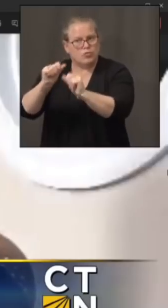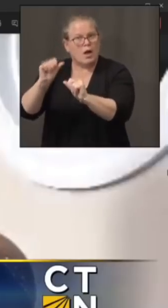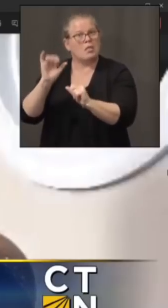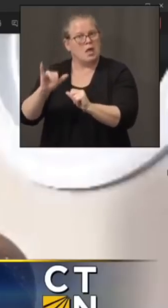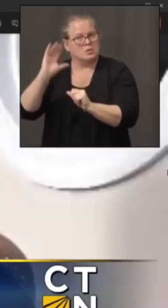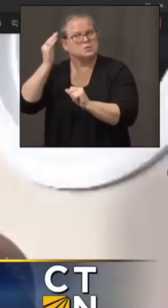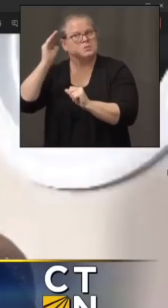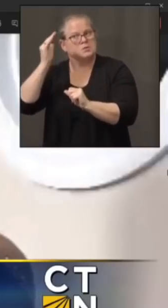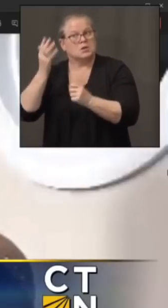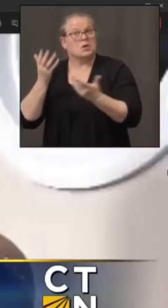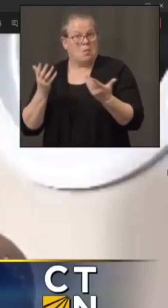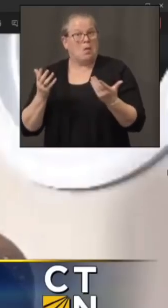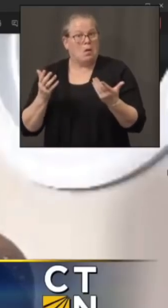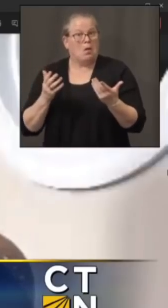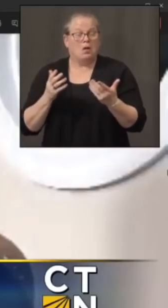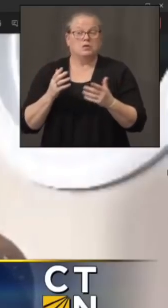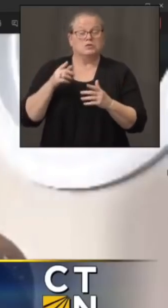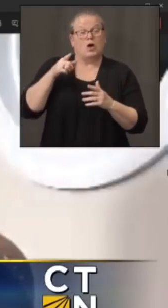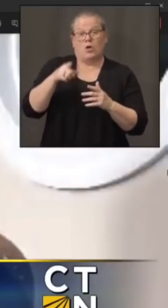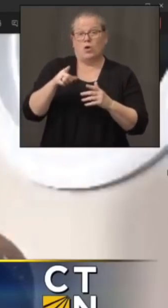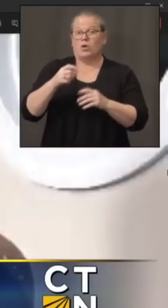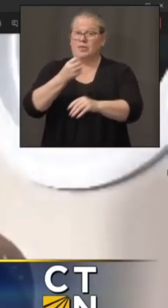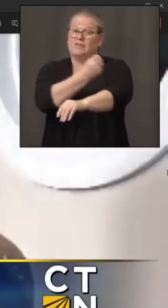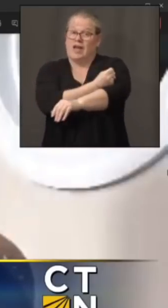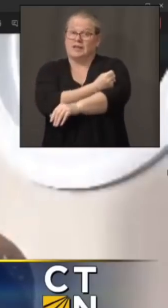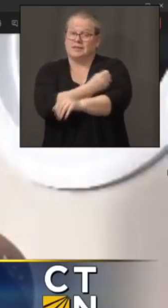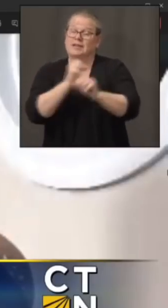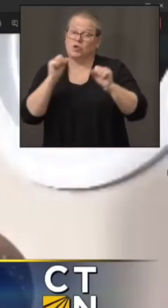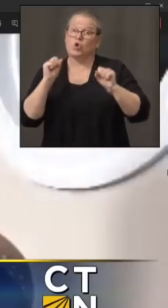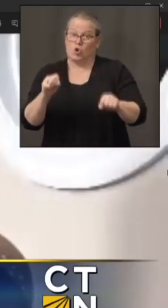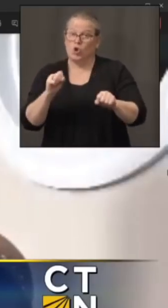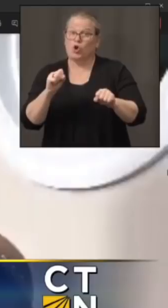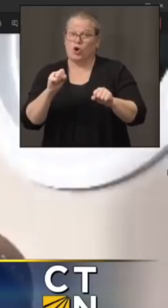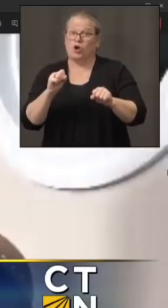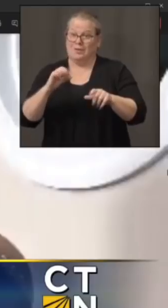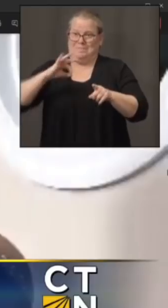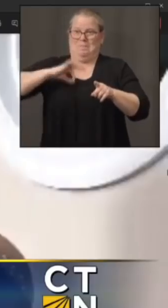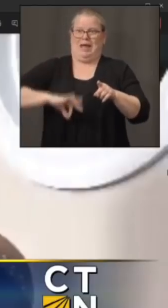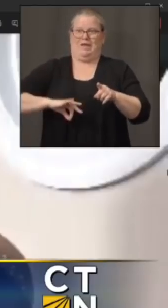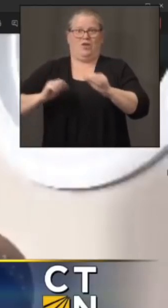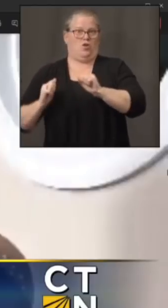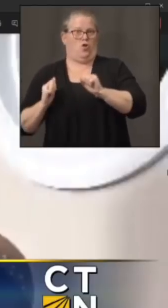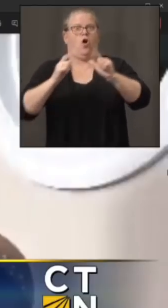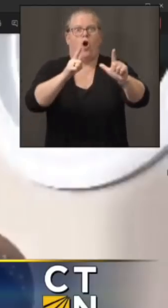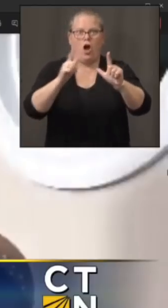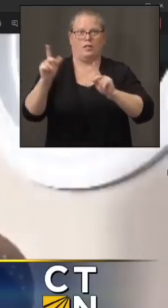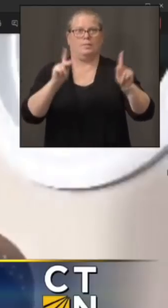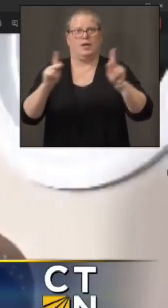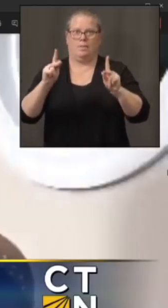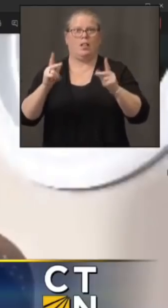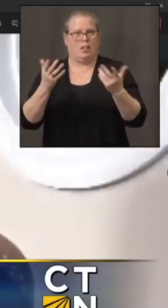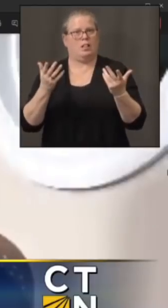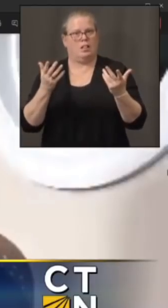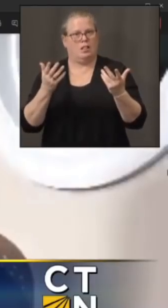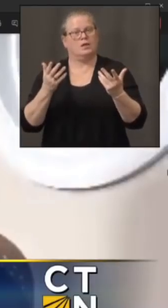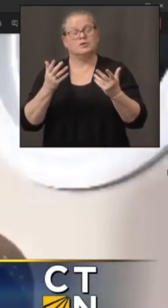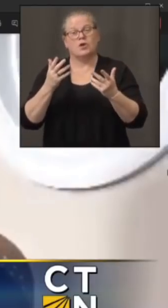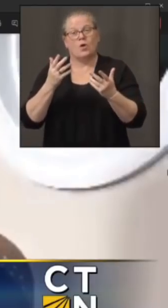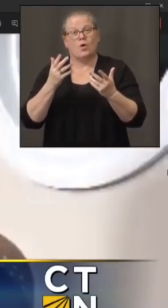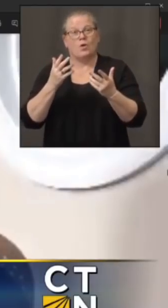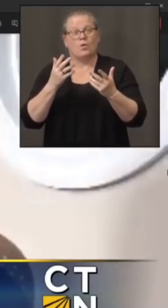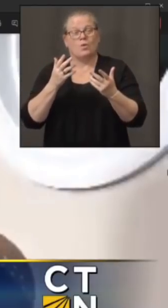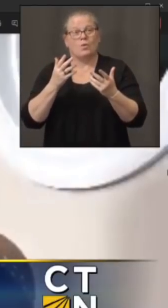been. This is a vaccine that could potentially have a population level benefit. So hopefully it won't just prevent people from